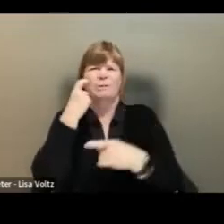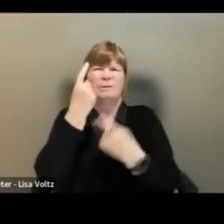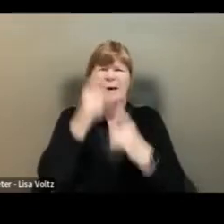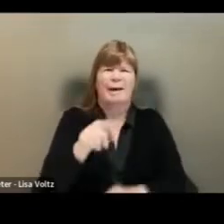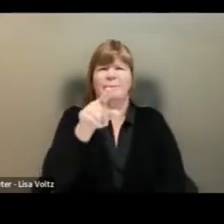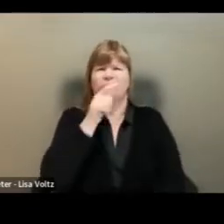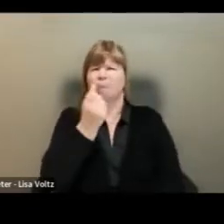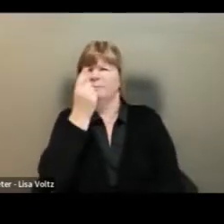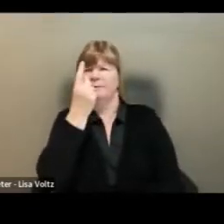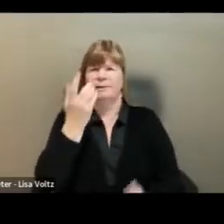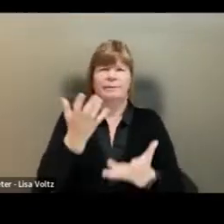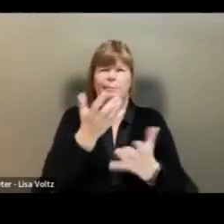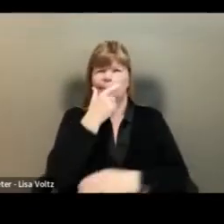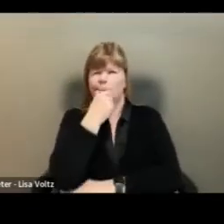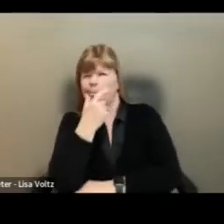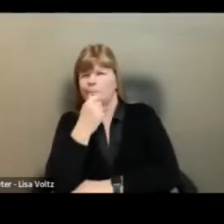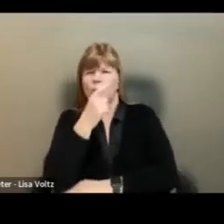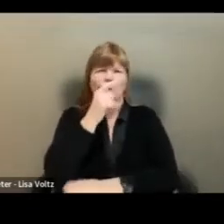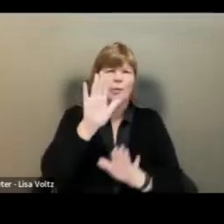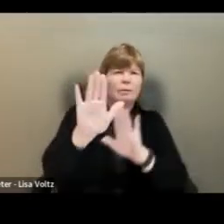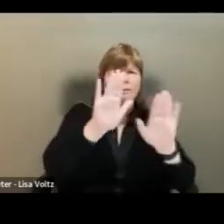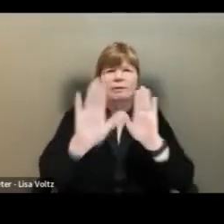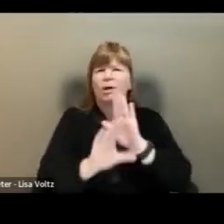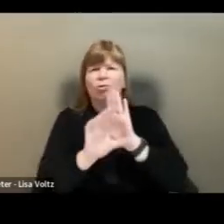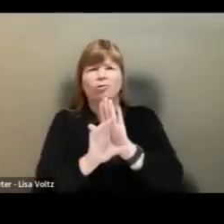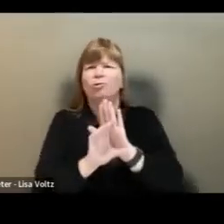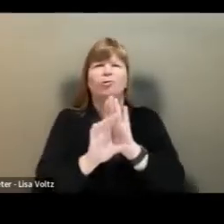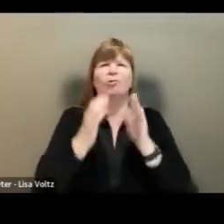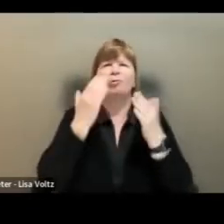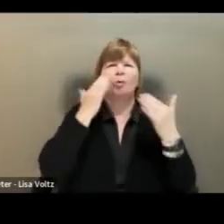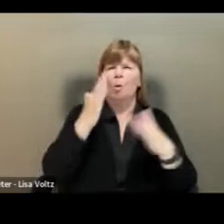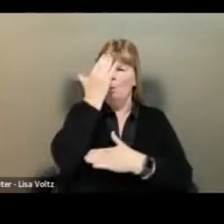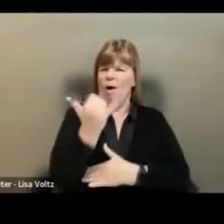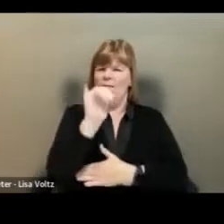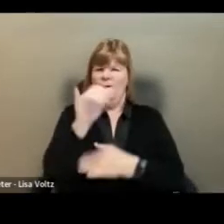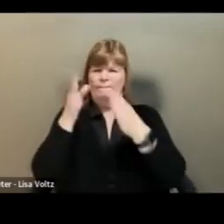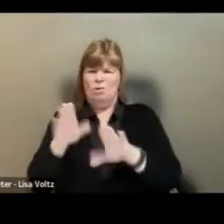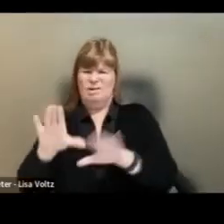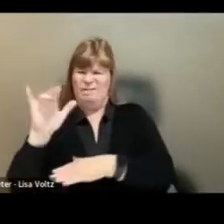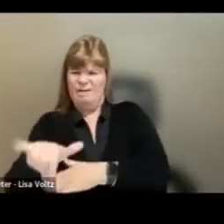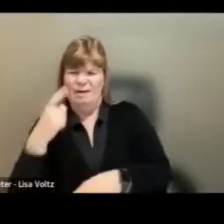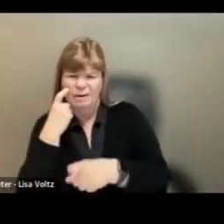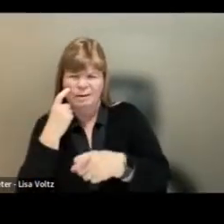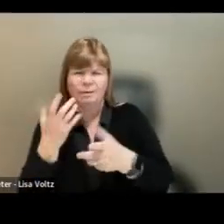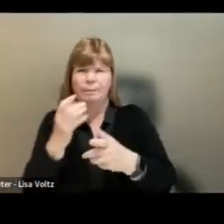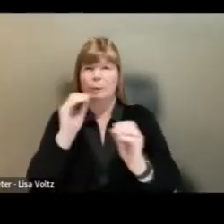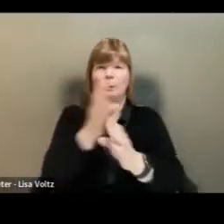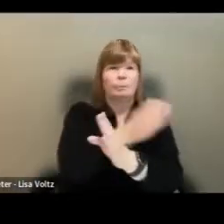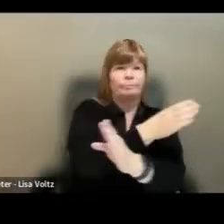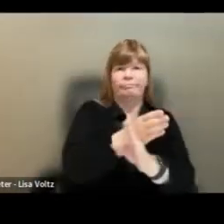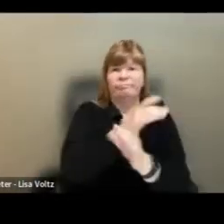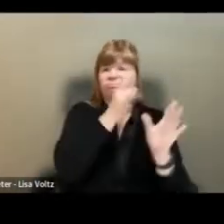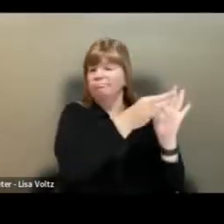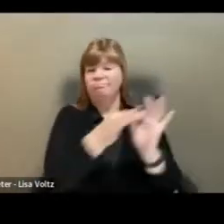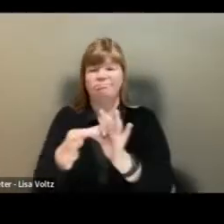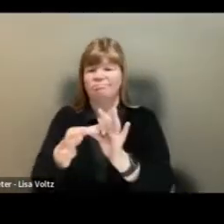don't know who the characters are, you don't know why the person did what they just did. it doesn't make a lot of sense because we are often